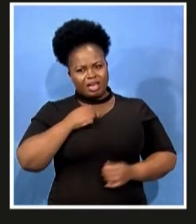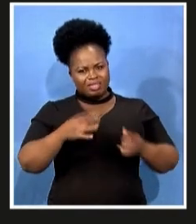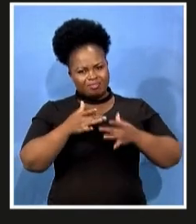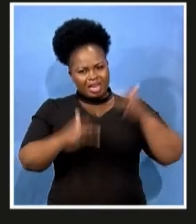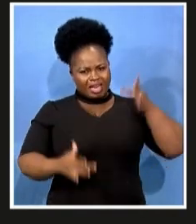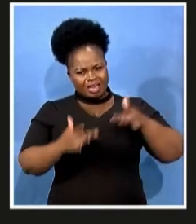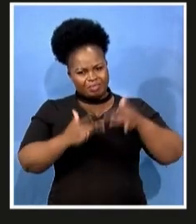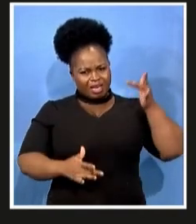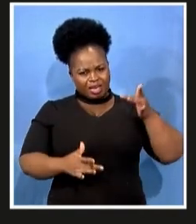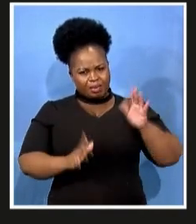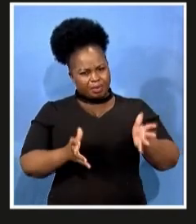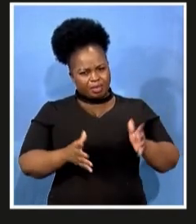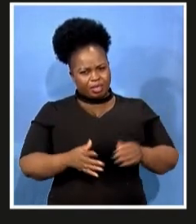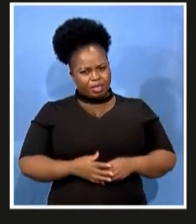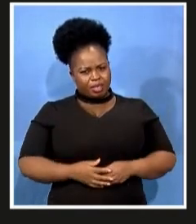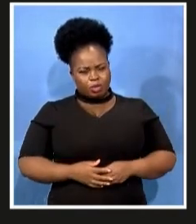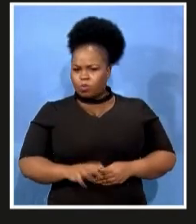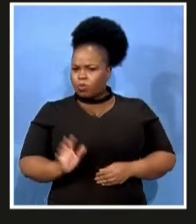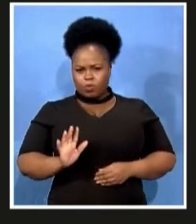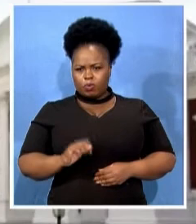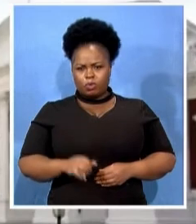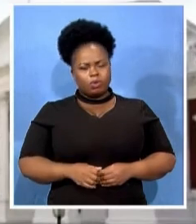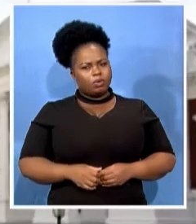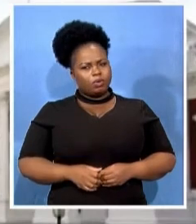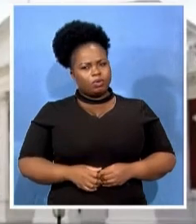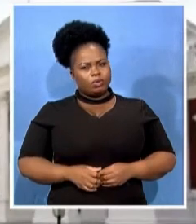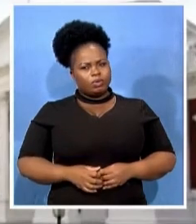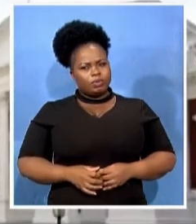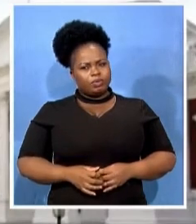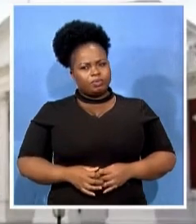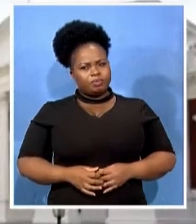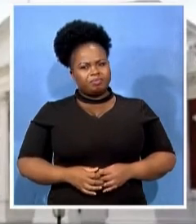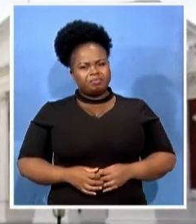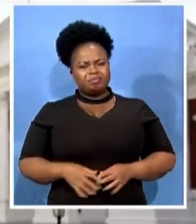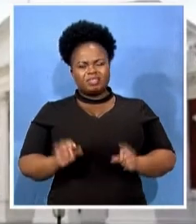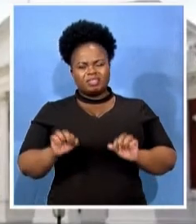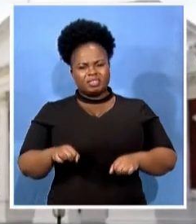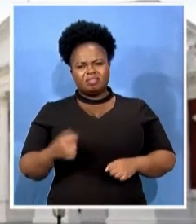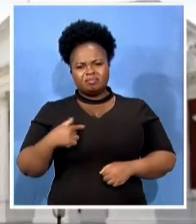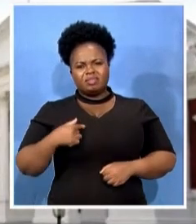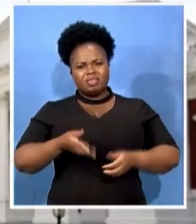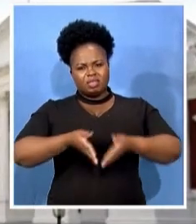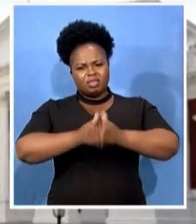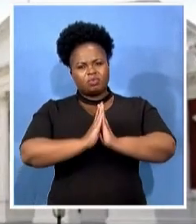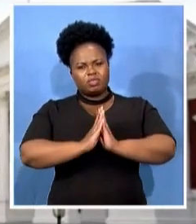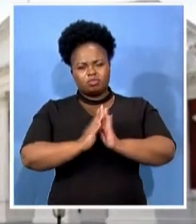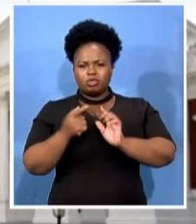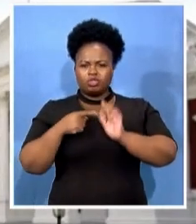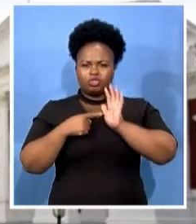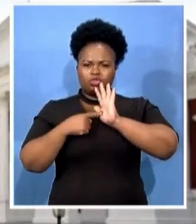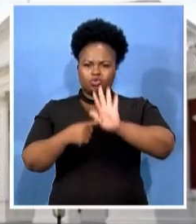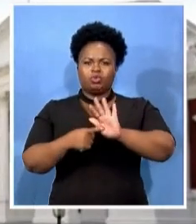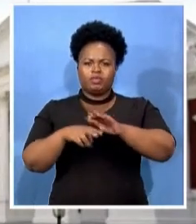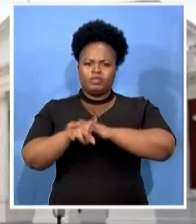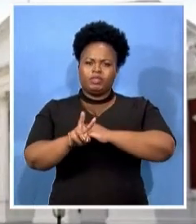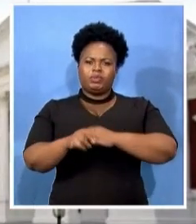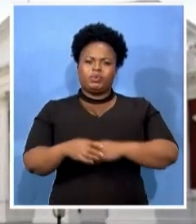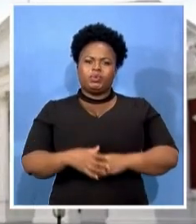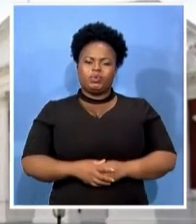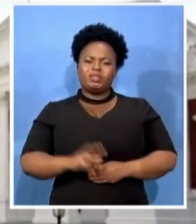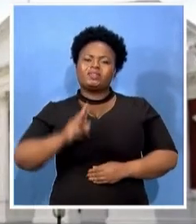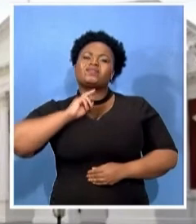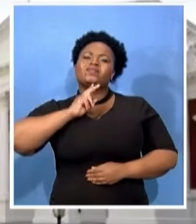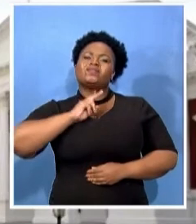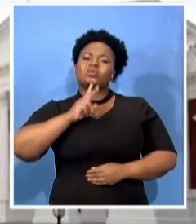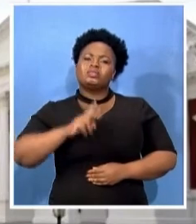connection. Even though I requested that we show the video and the voice, maybe we